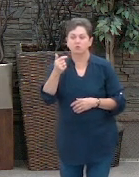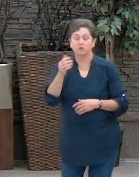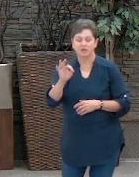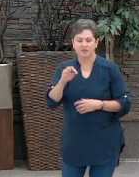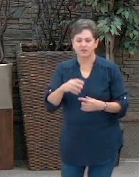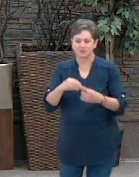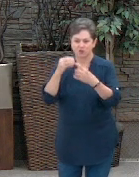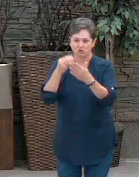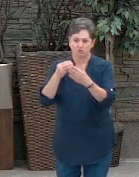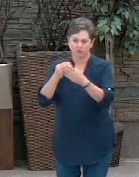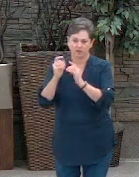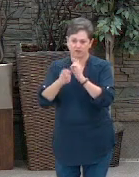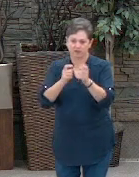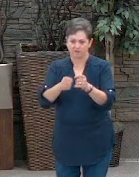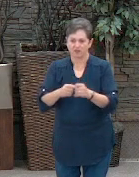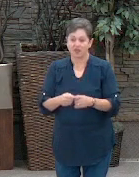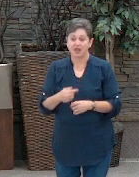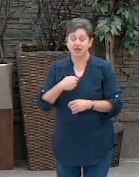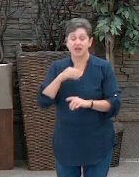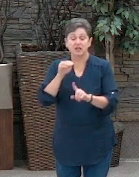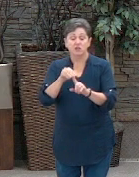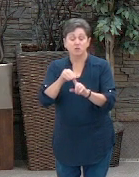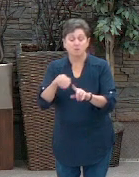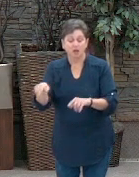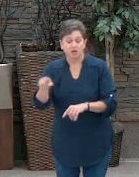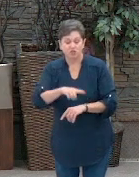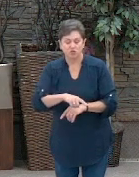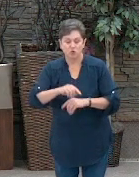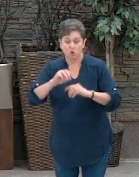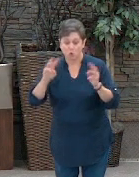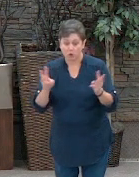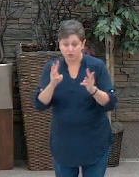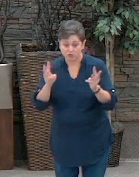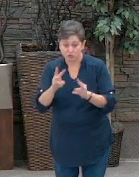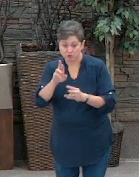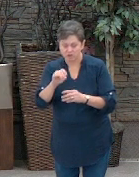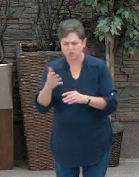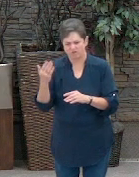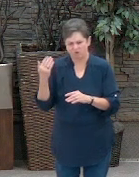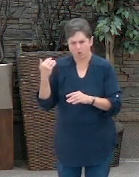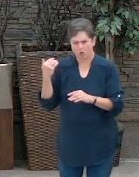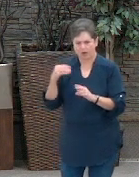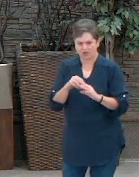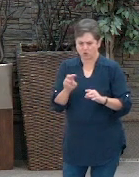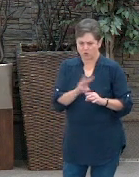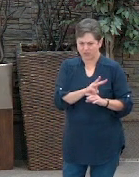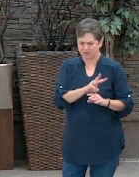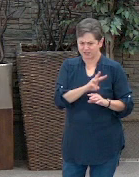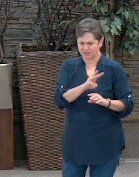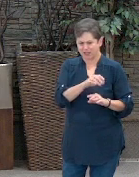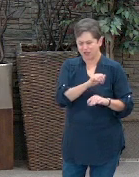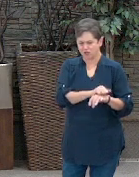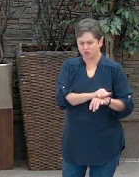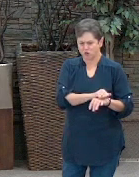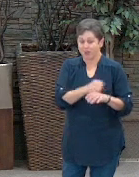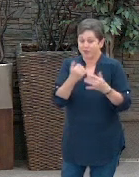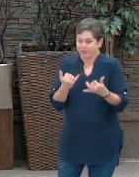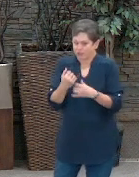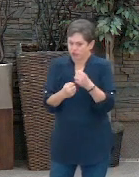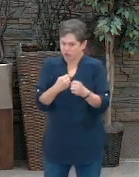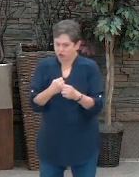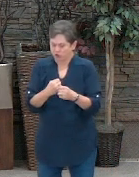a special contribution. And I do need to remind you that the Winter Rendezvous used to be in West Yellowstone. This year alone, it's in Cody,